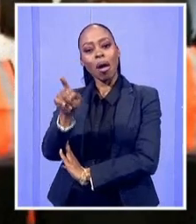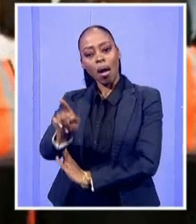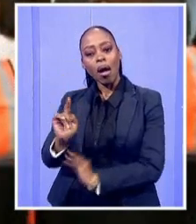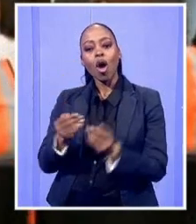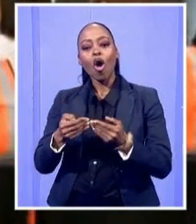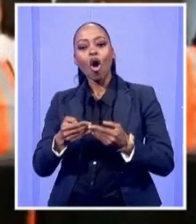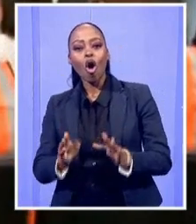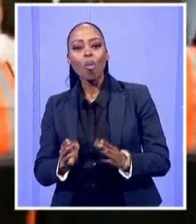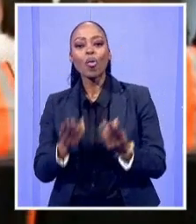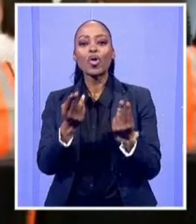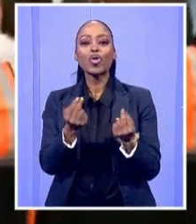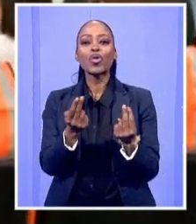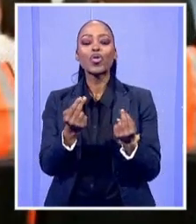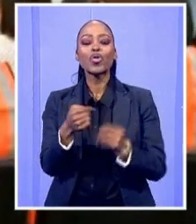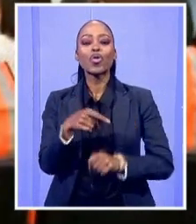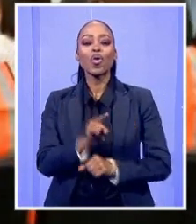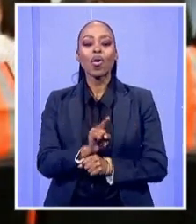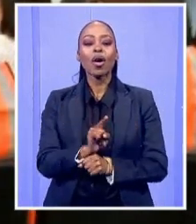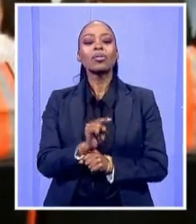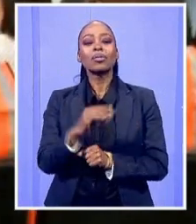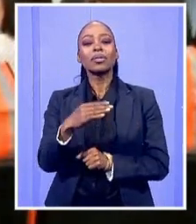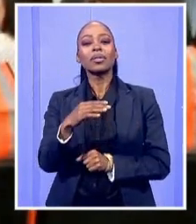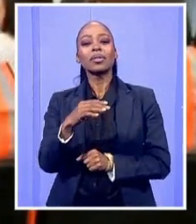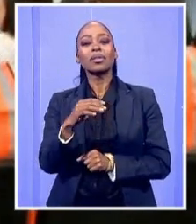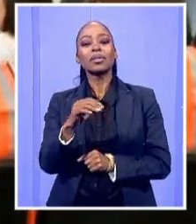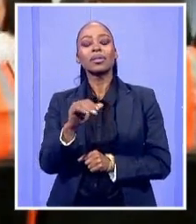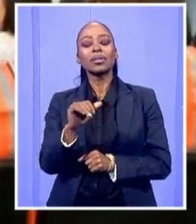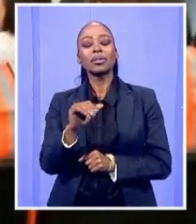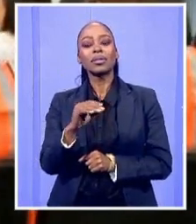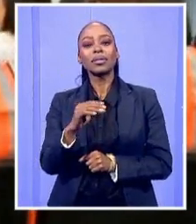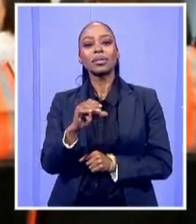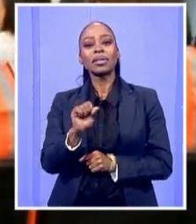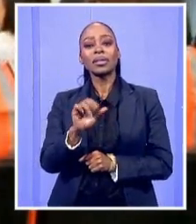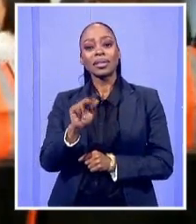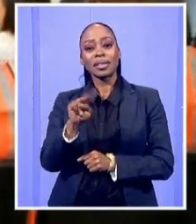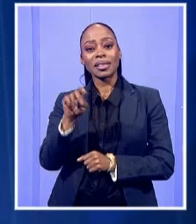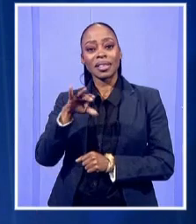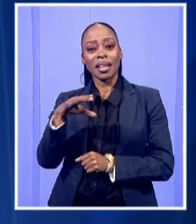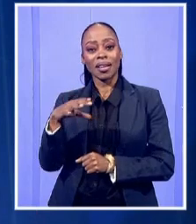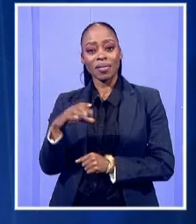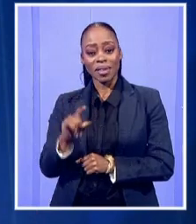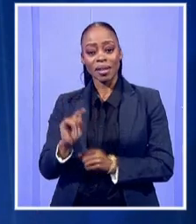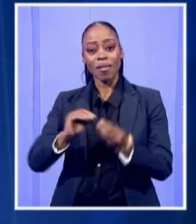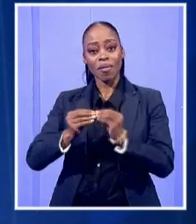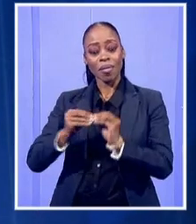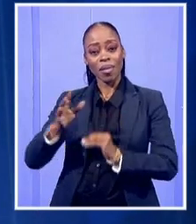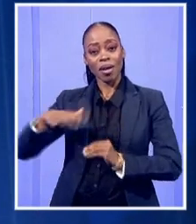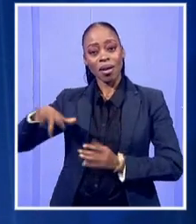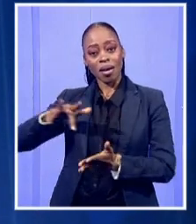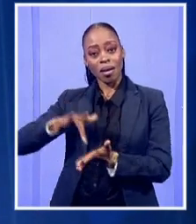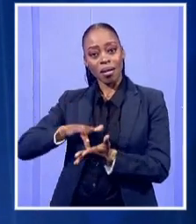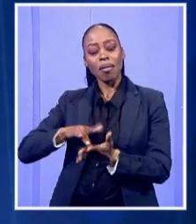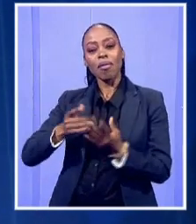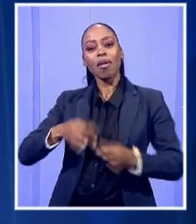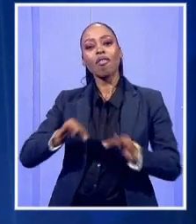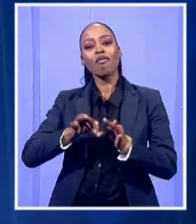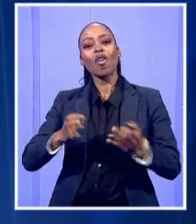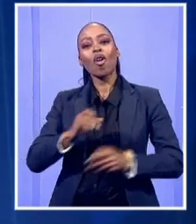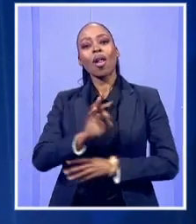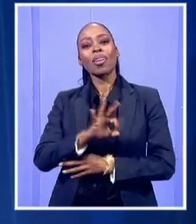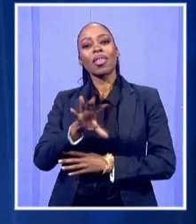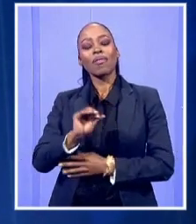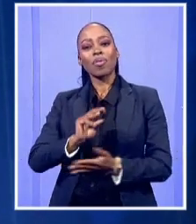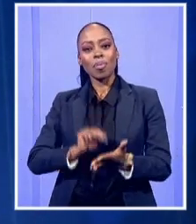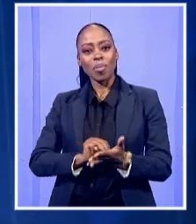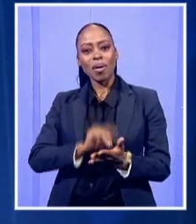of the Sandvik Khomanani manufacturing site. It's a site that is to the value of 350 million rand, set